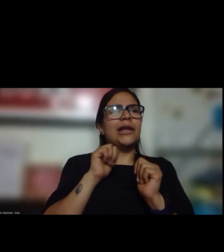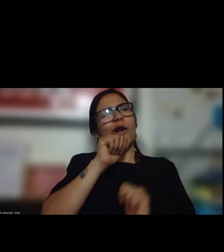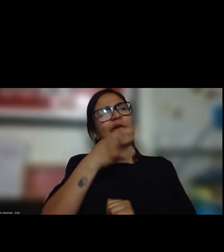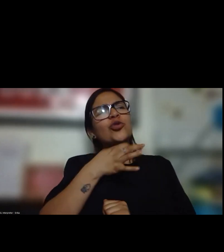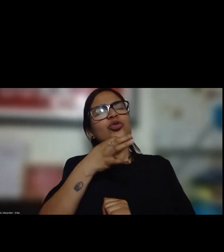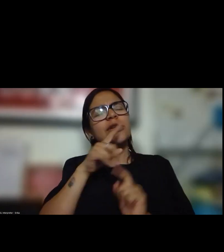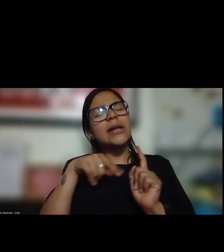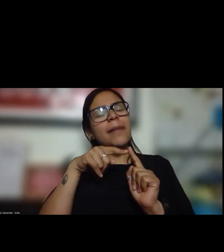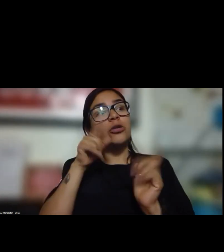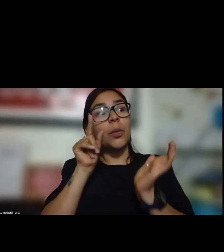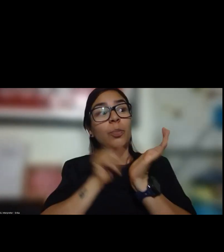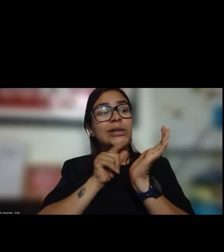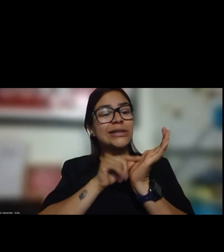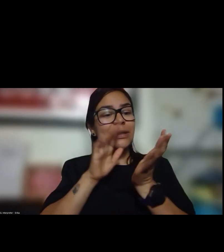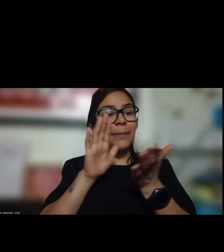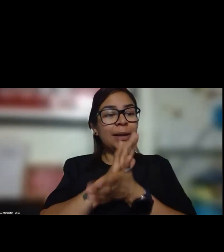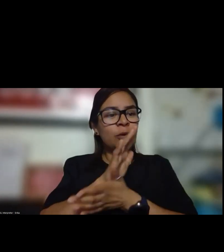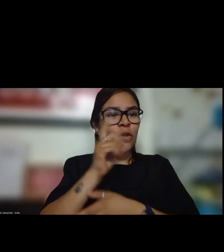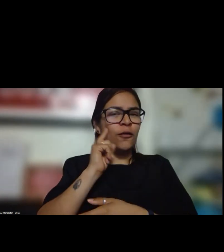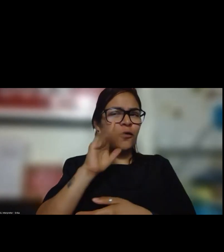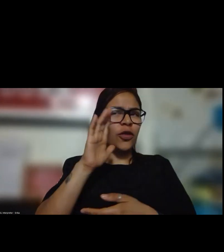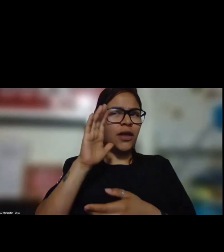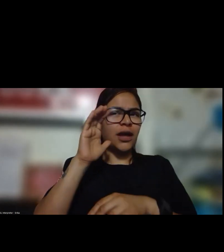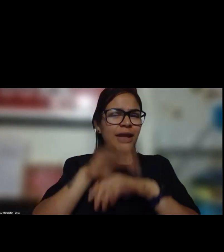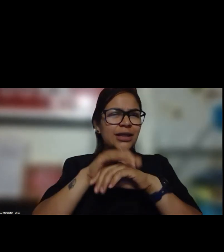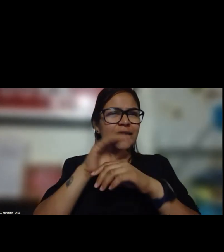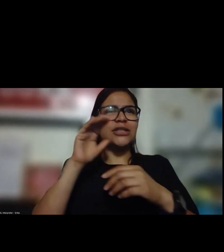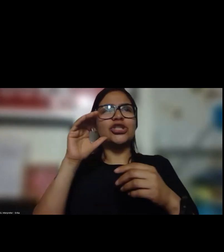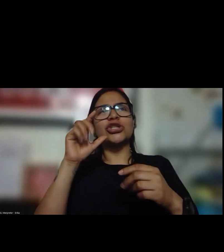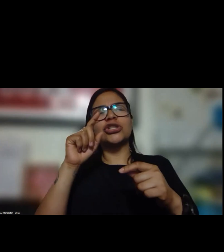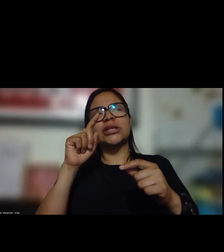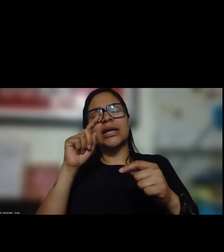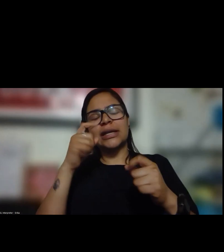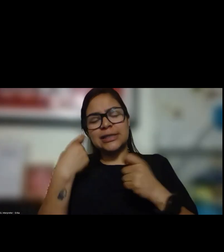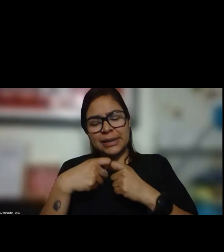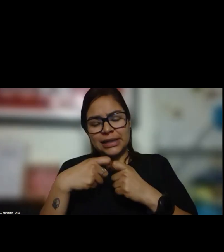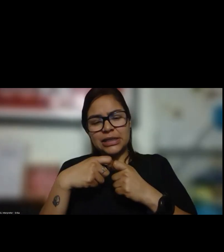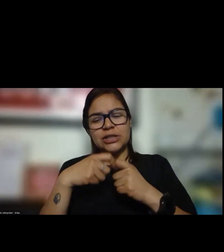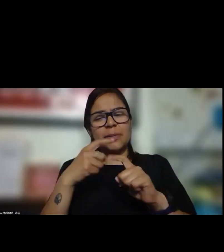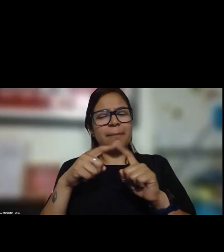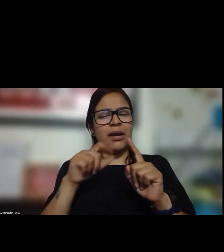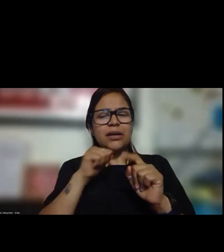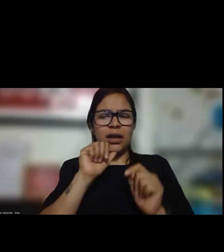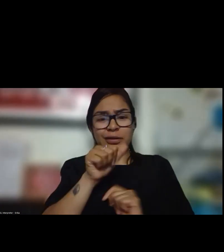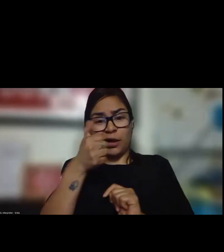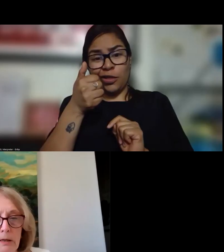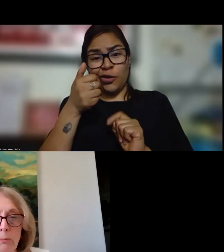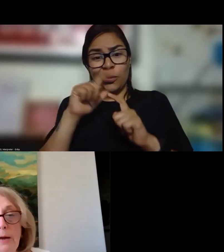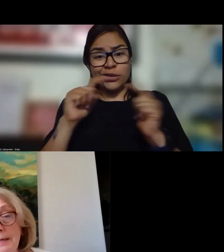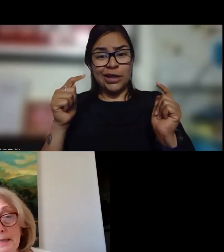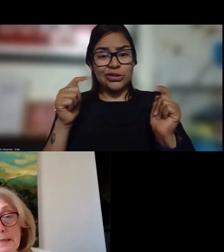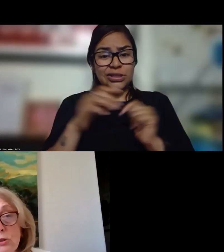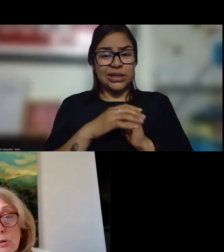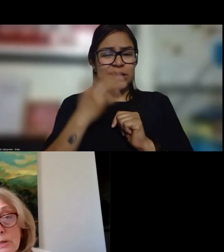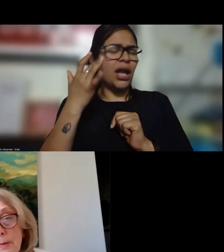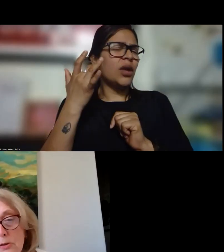printed versions going in English and Spanish, but not in other languages, and why